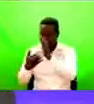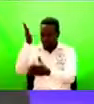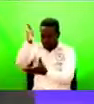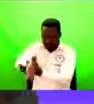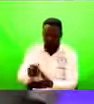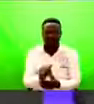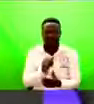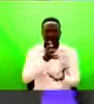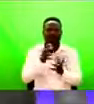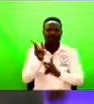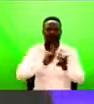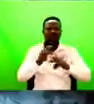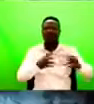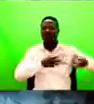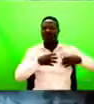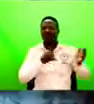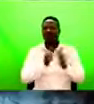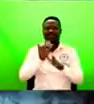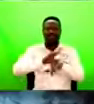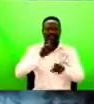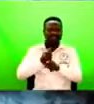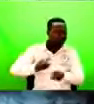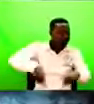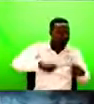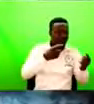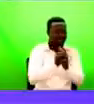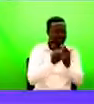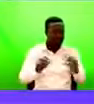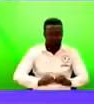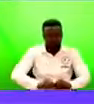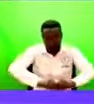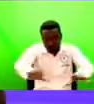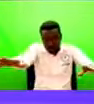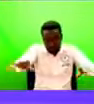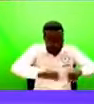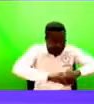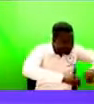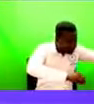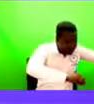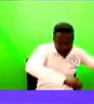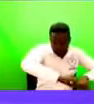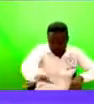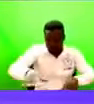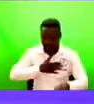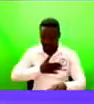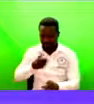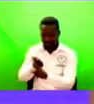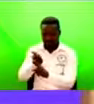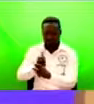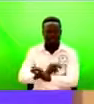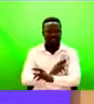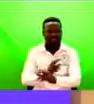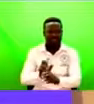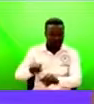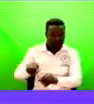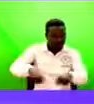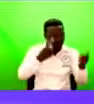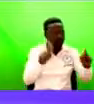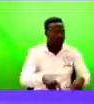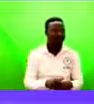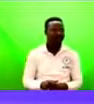closets, that the church will set out. As we are being unleashed, oh, set out. But I end with this. There is something called